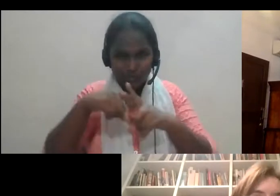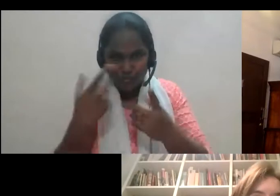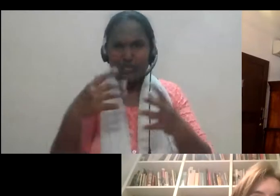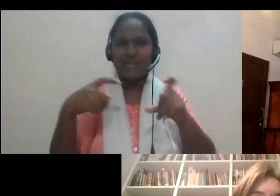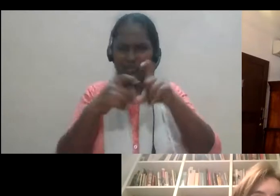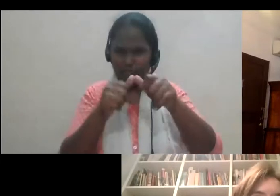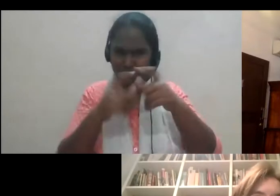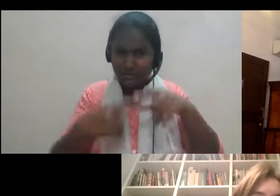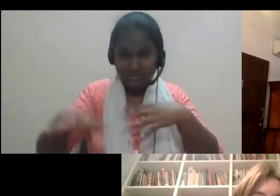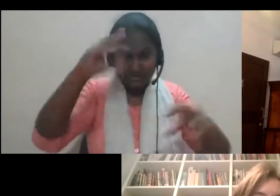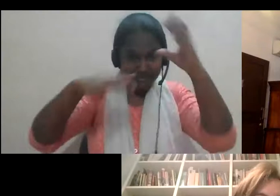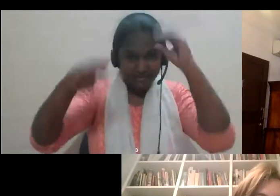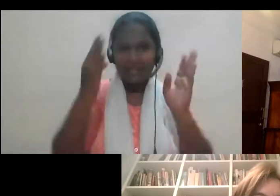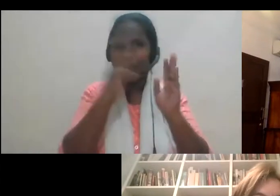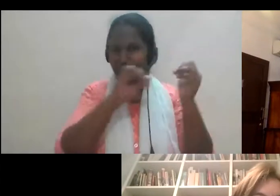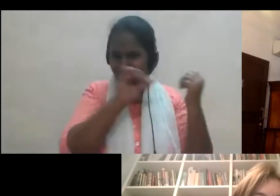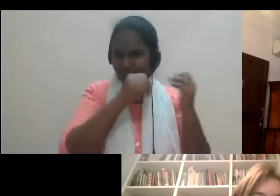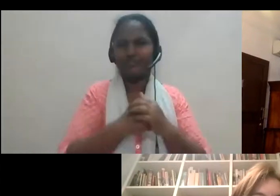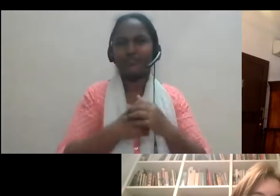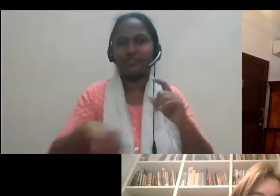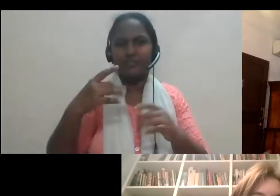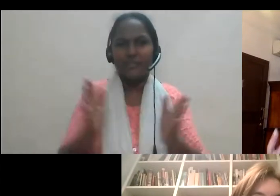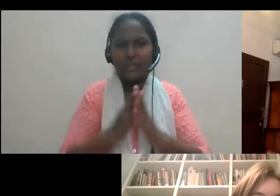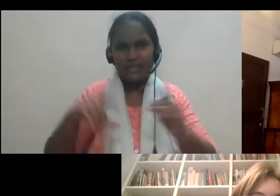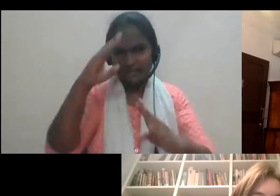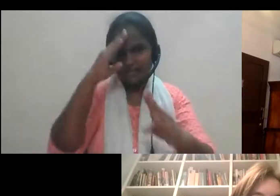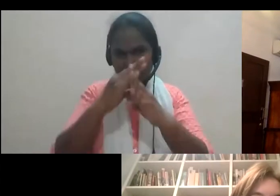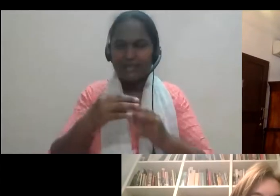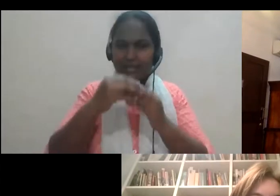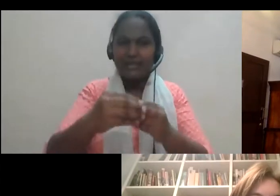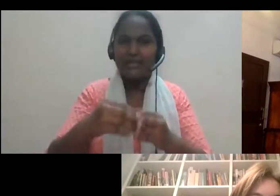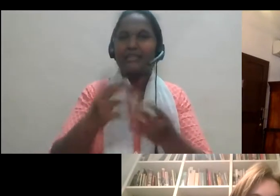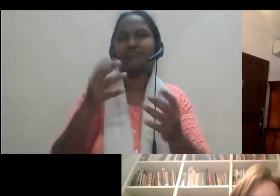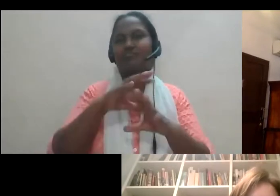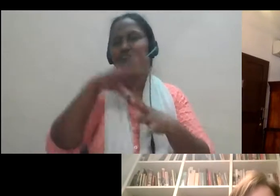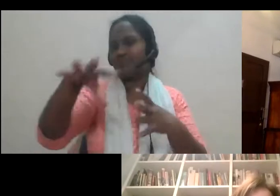from all that you had learned previously, and as a director leading an institution?